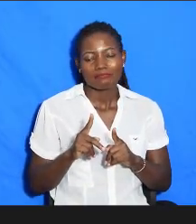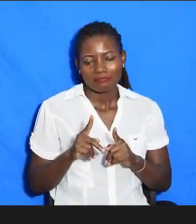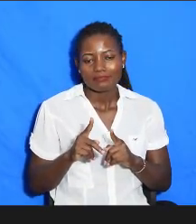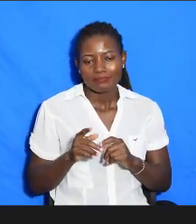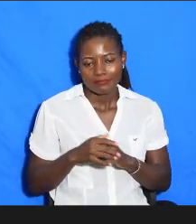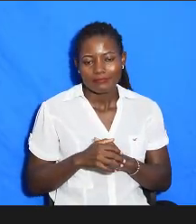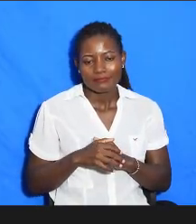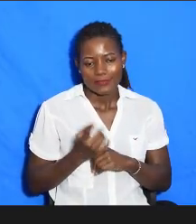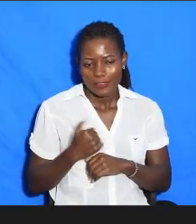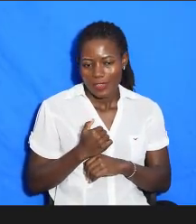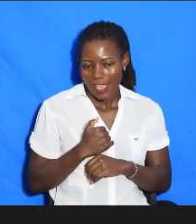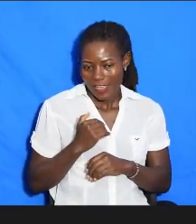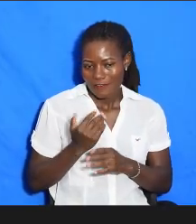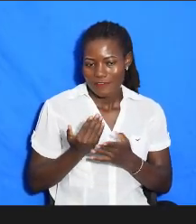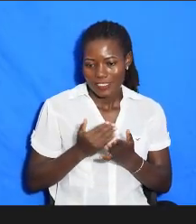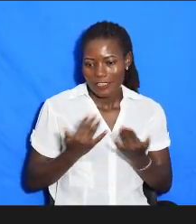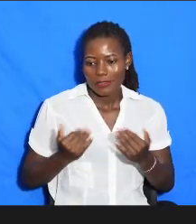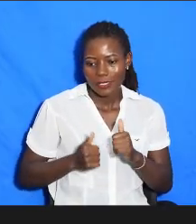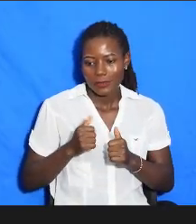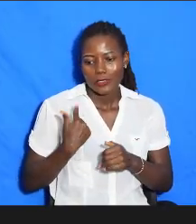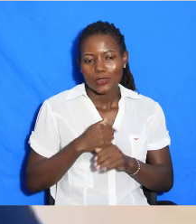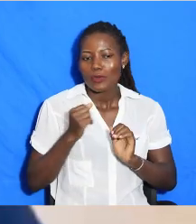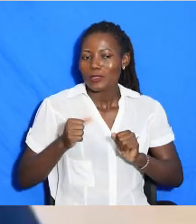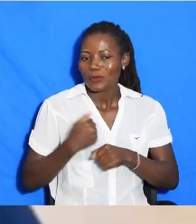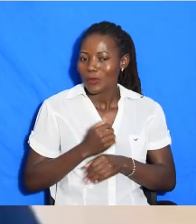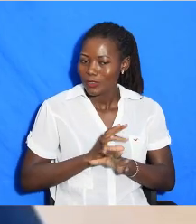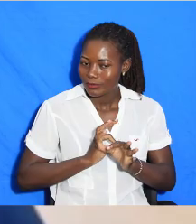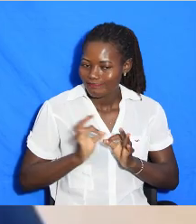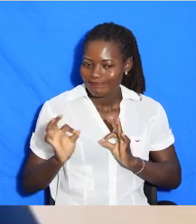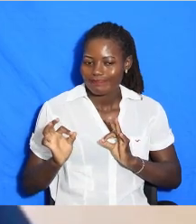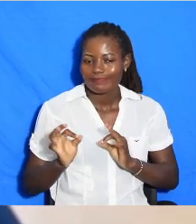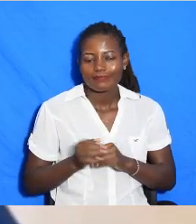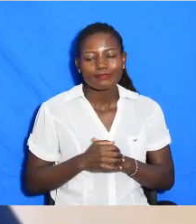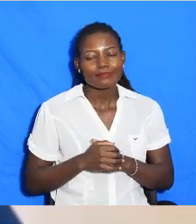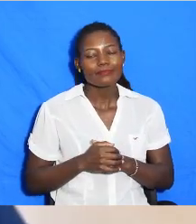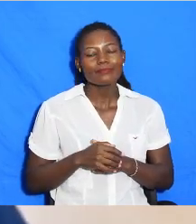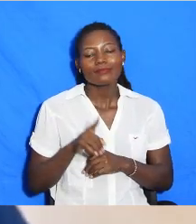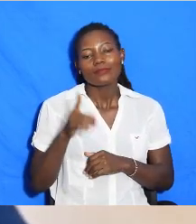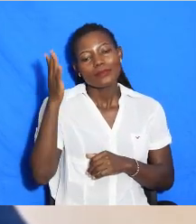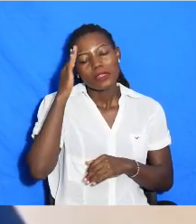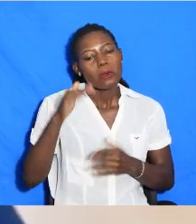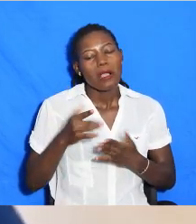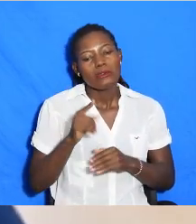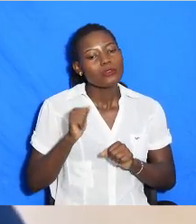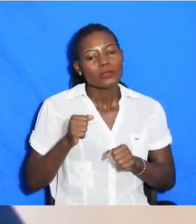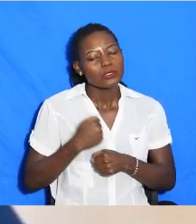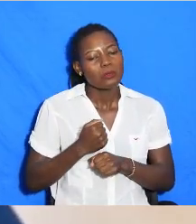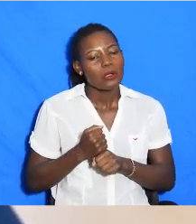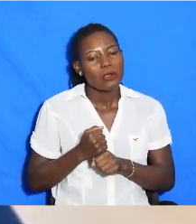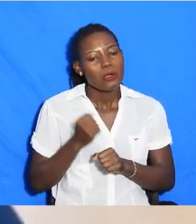At least we have a test that you can do also sprints. So how did you discover that you could run that